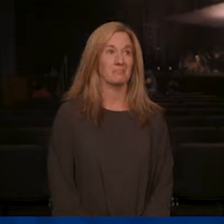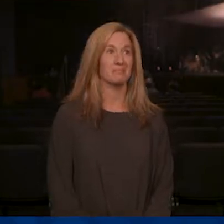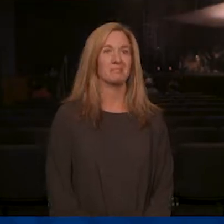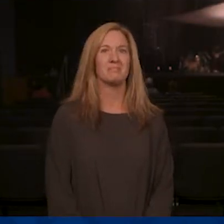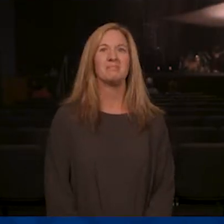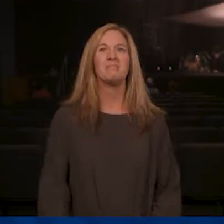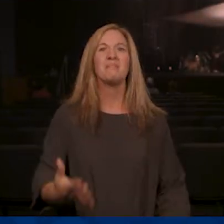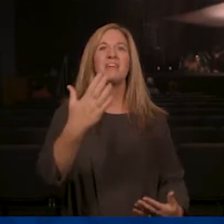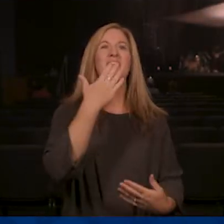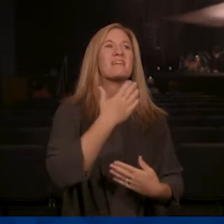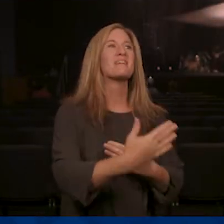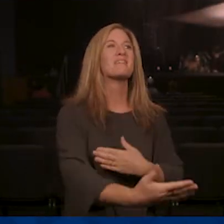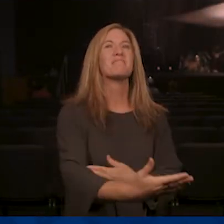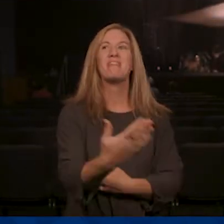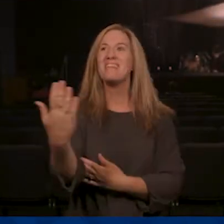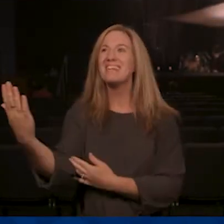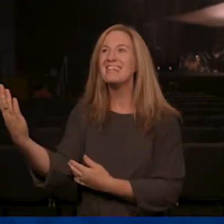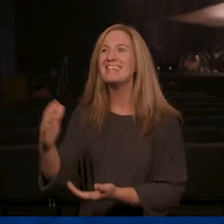Hey, good morning.